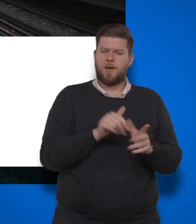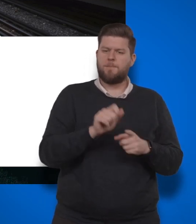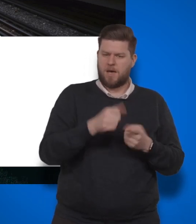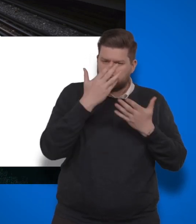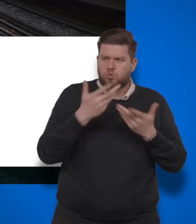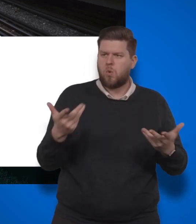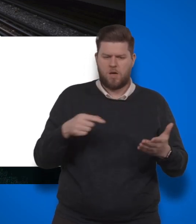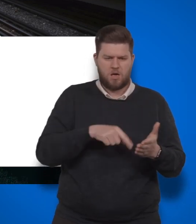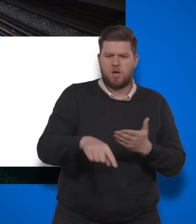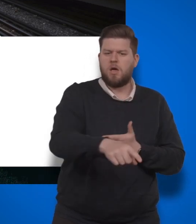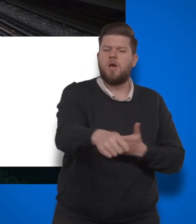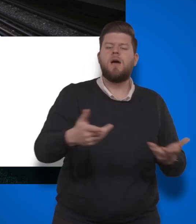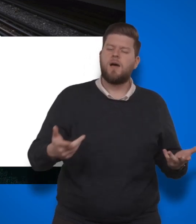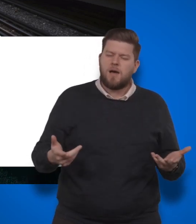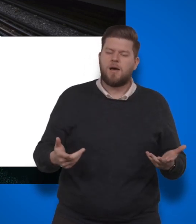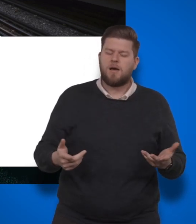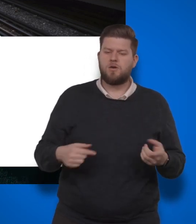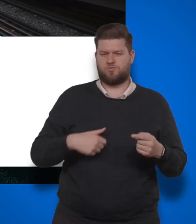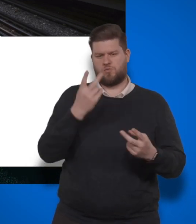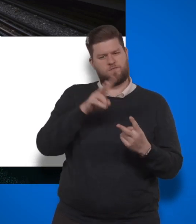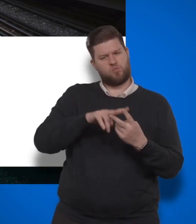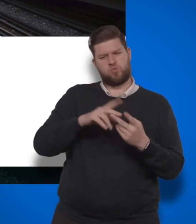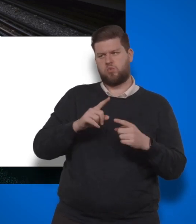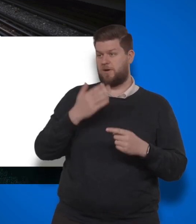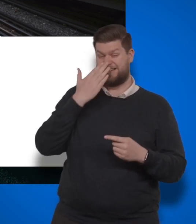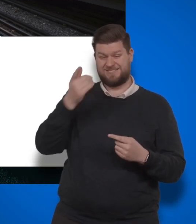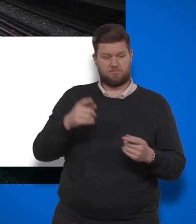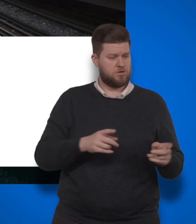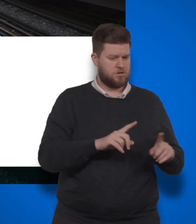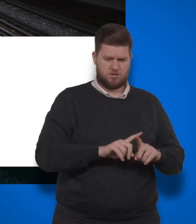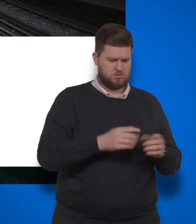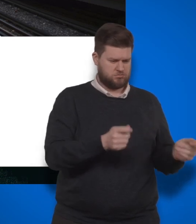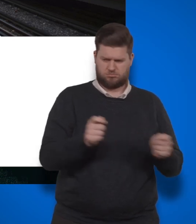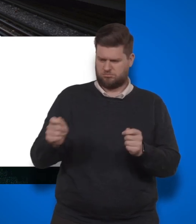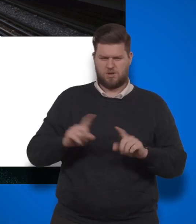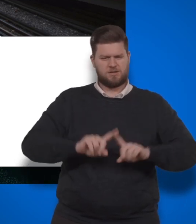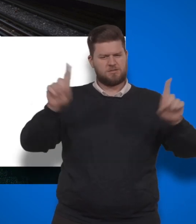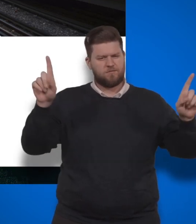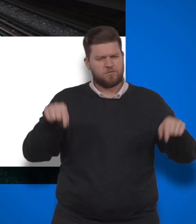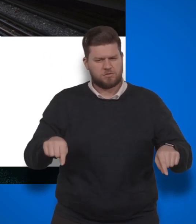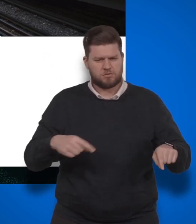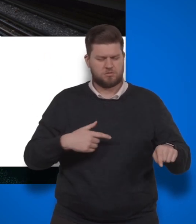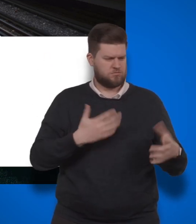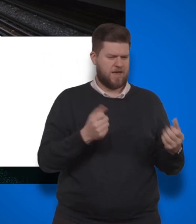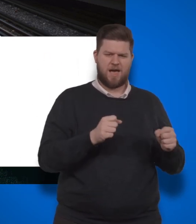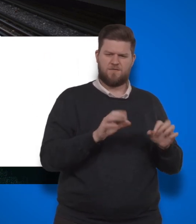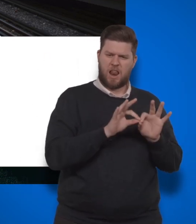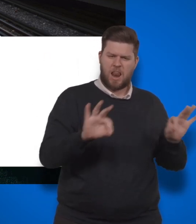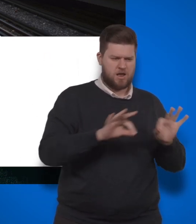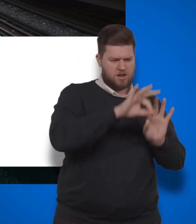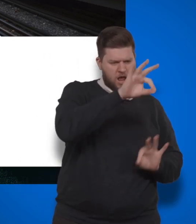utterly different, an abstract diagram of lines and these bizarre metal things, actually have a hidden